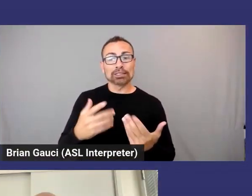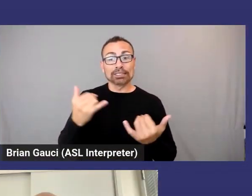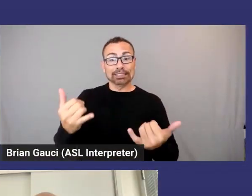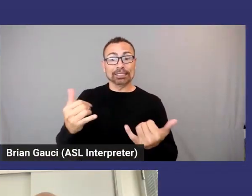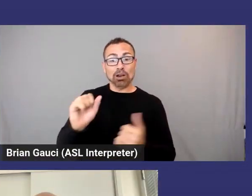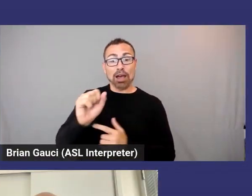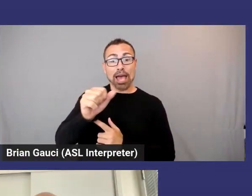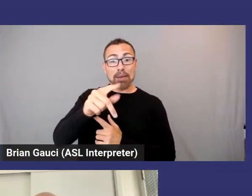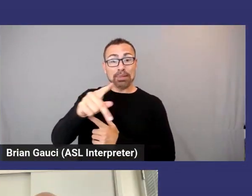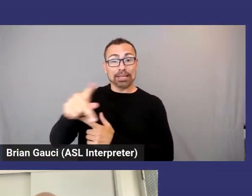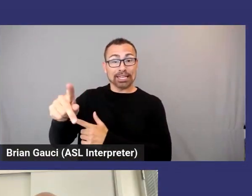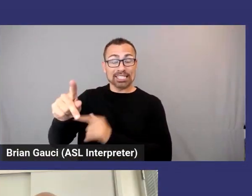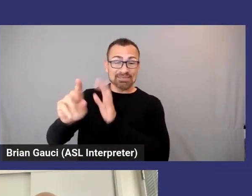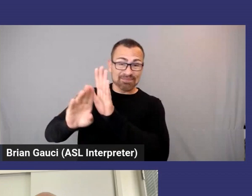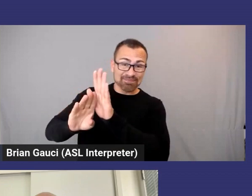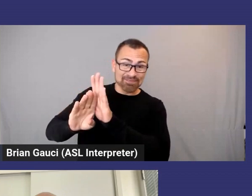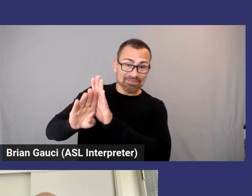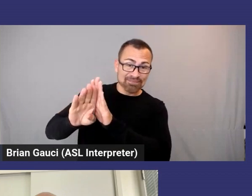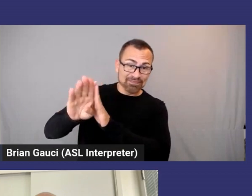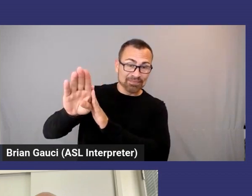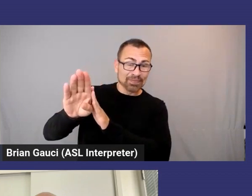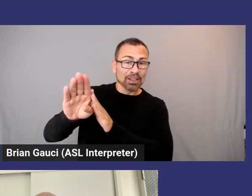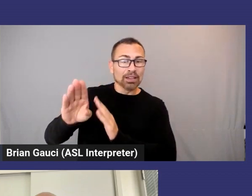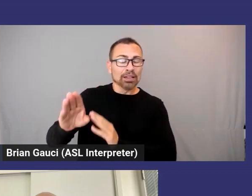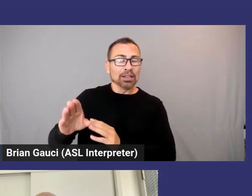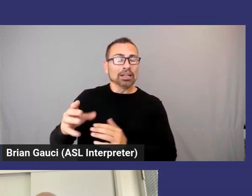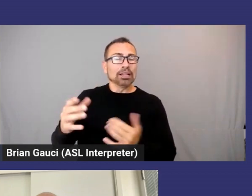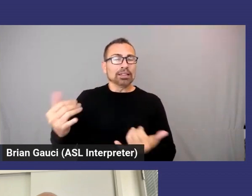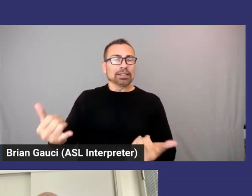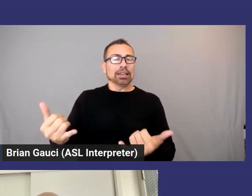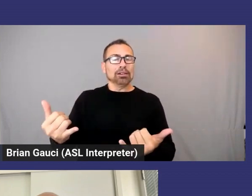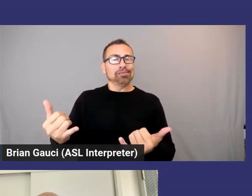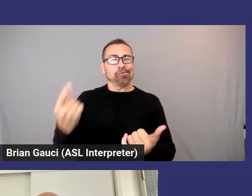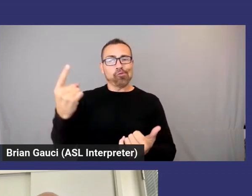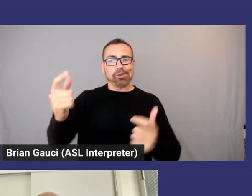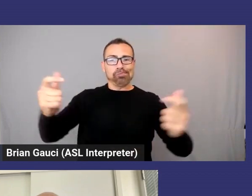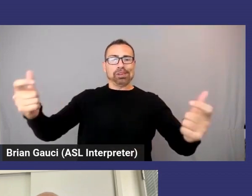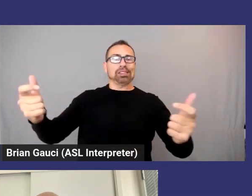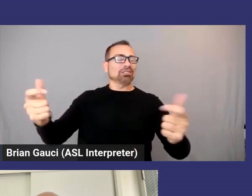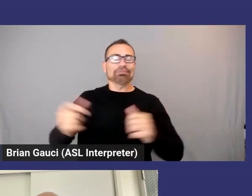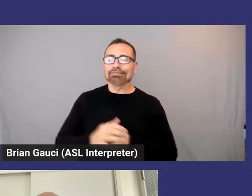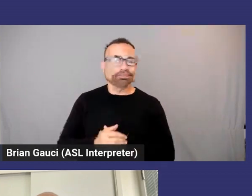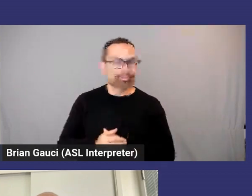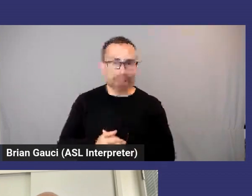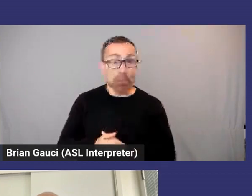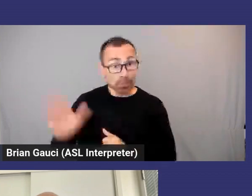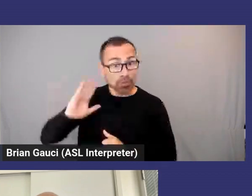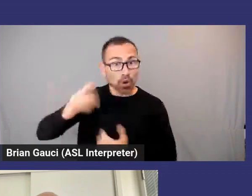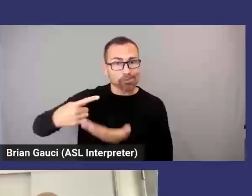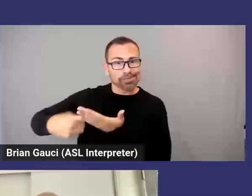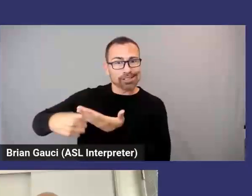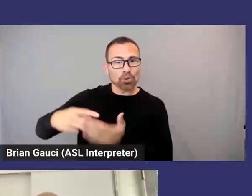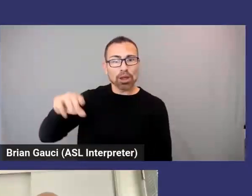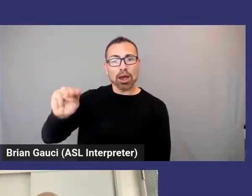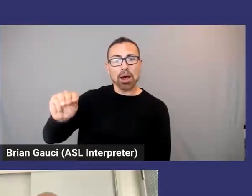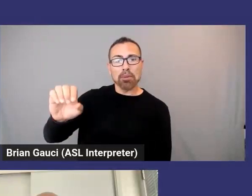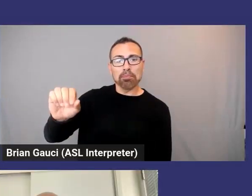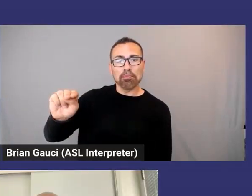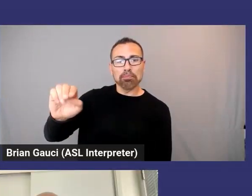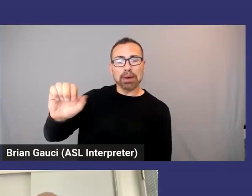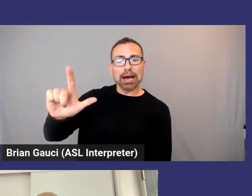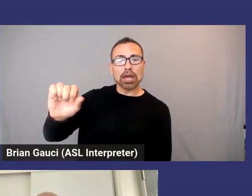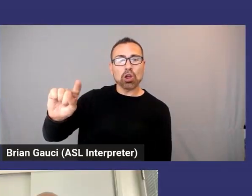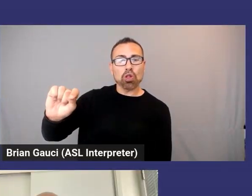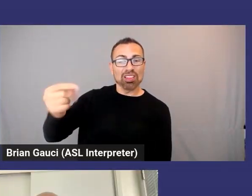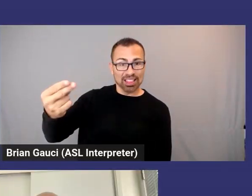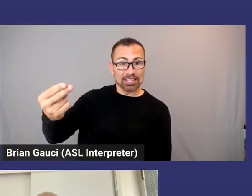couple of years, they're no longer one big thing, right? We used to talk about monoliths, and of course they're still there, Yeah. but even those monoliths